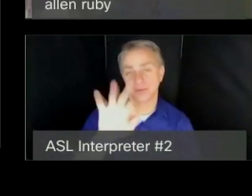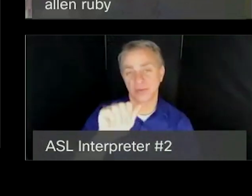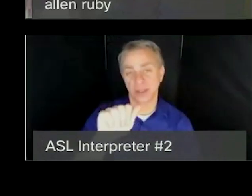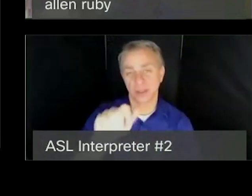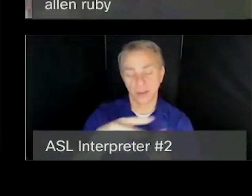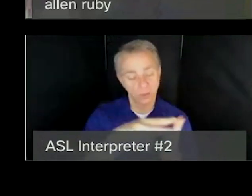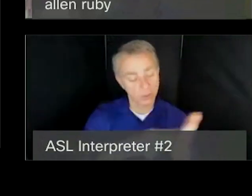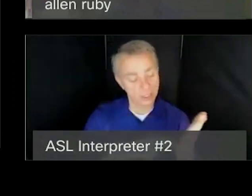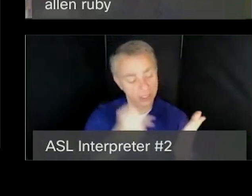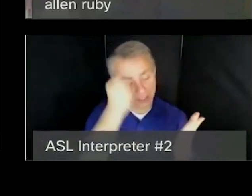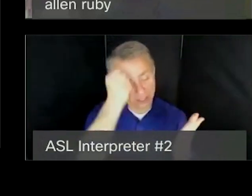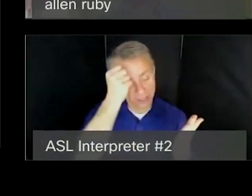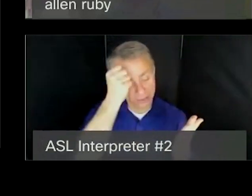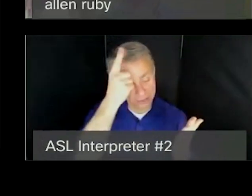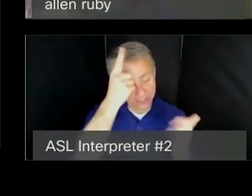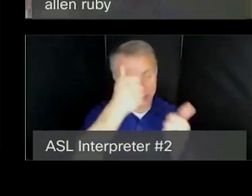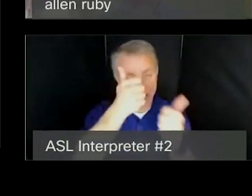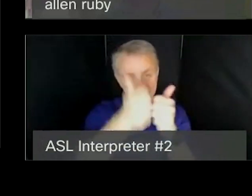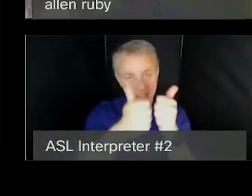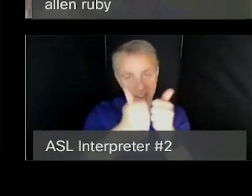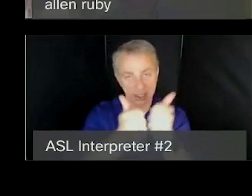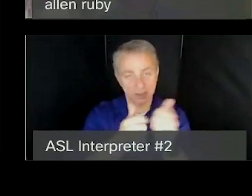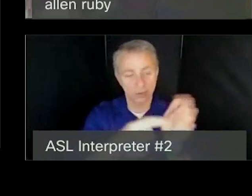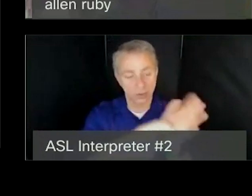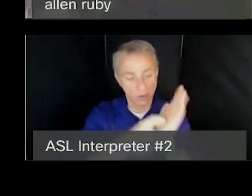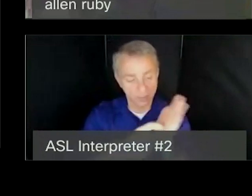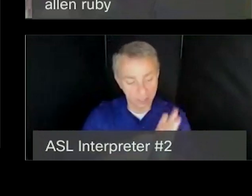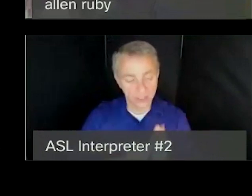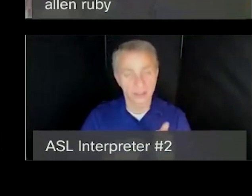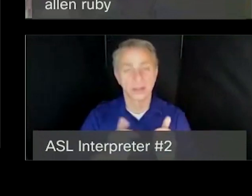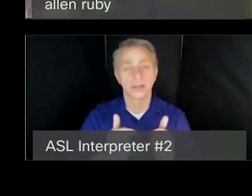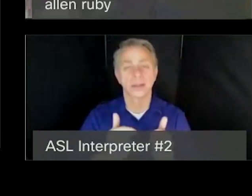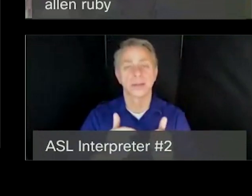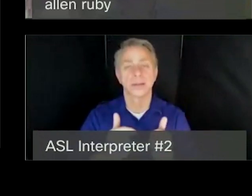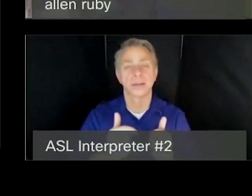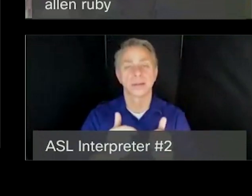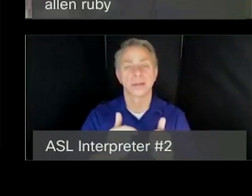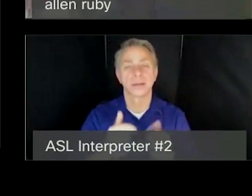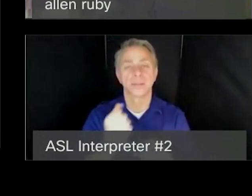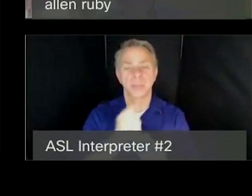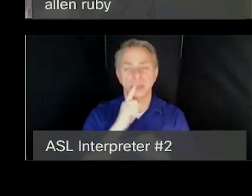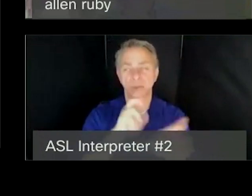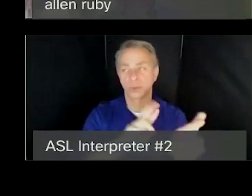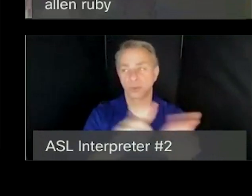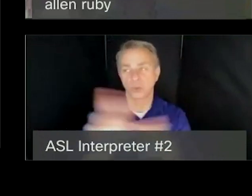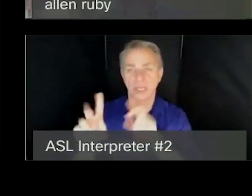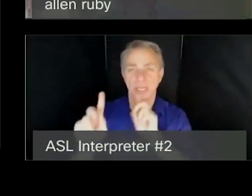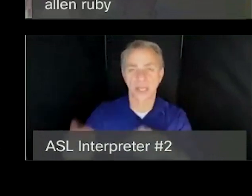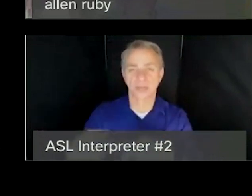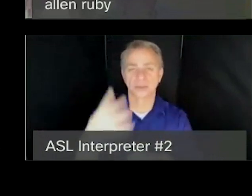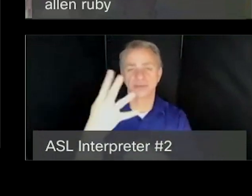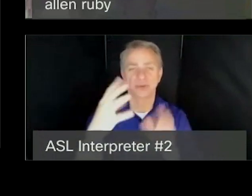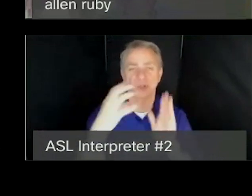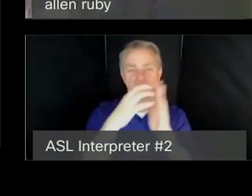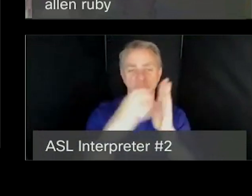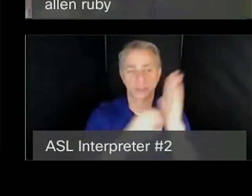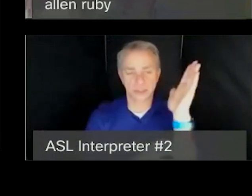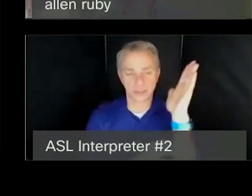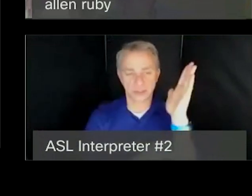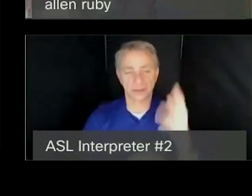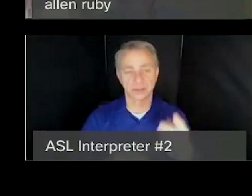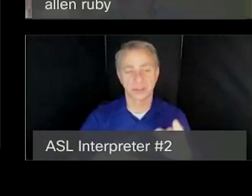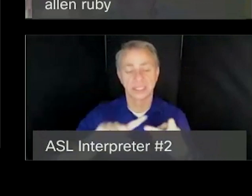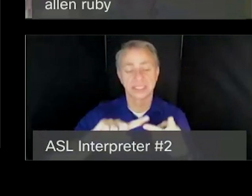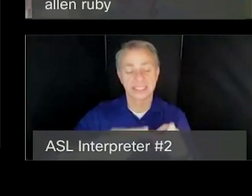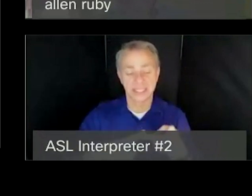and recommendations that James went through for the 4 sections of your project narrative. That you email us